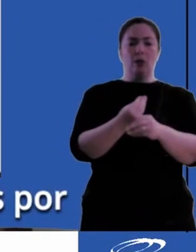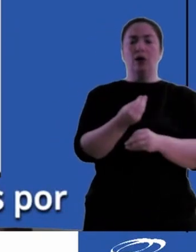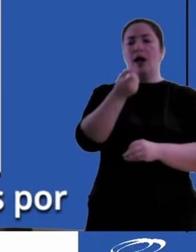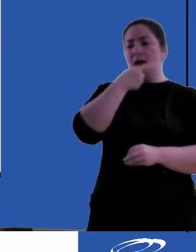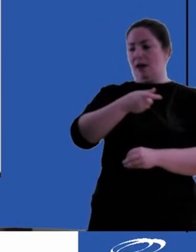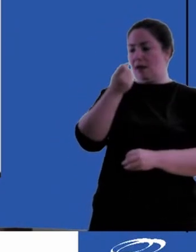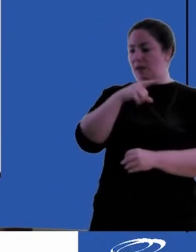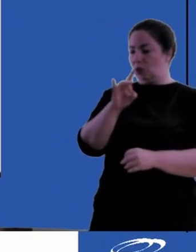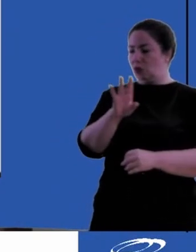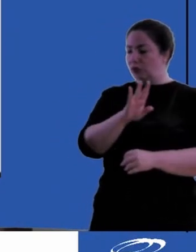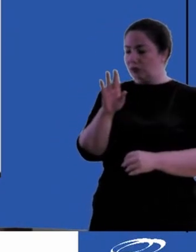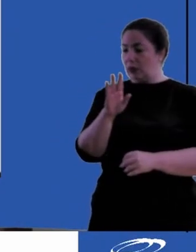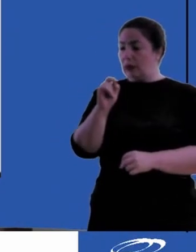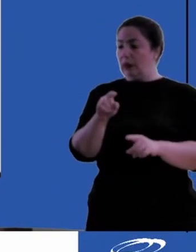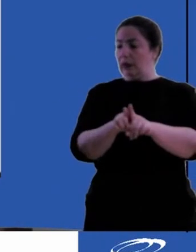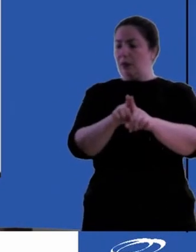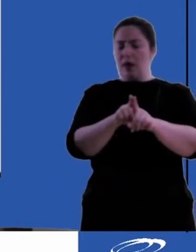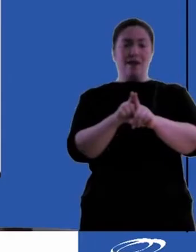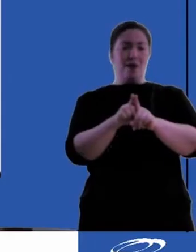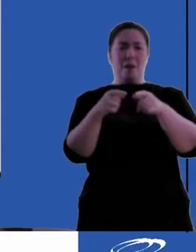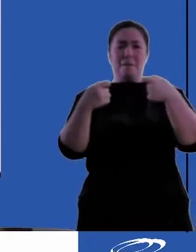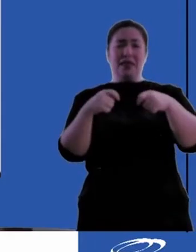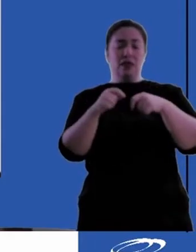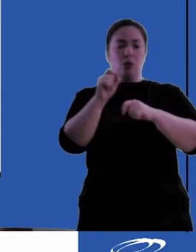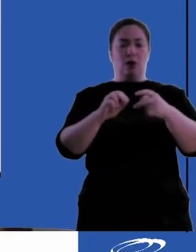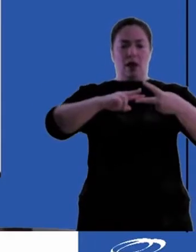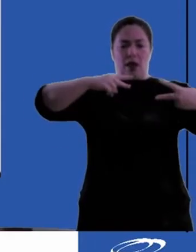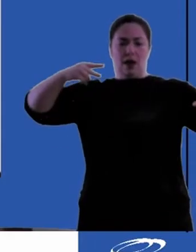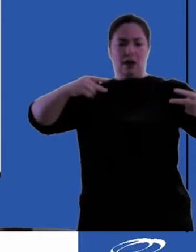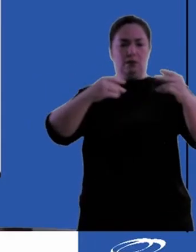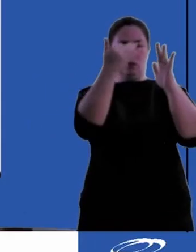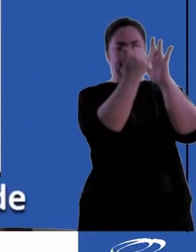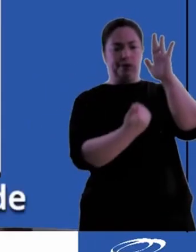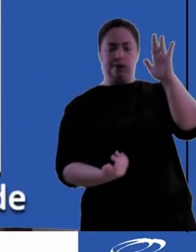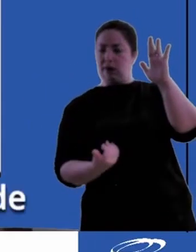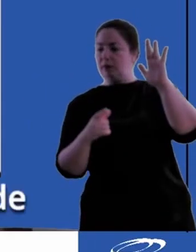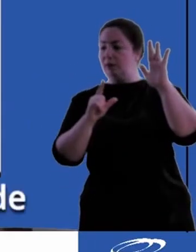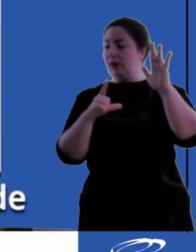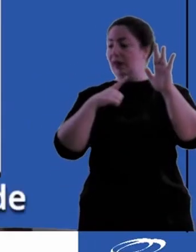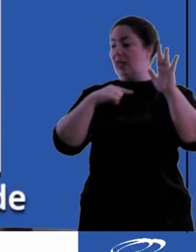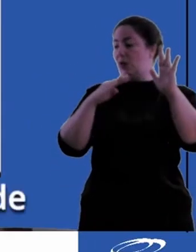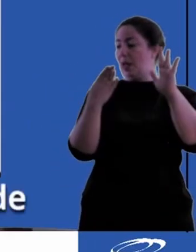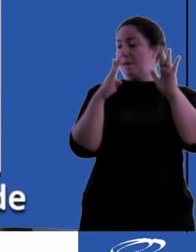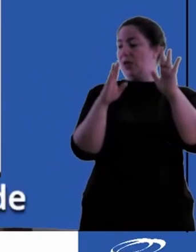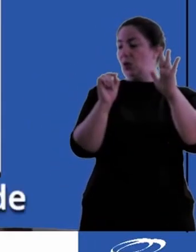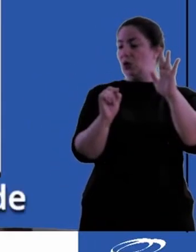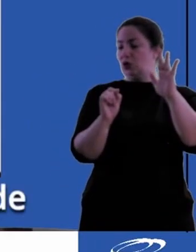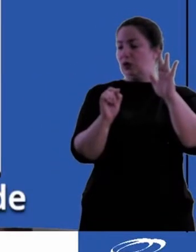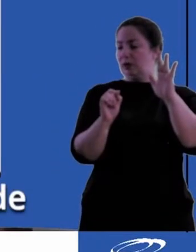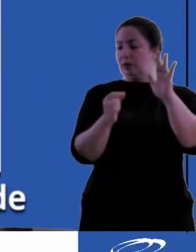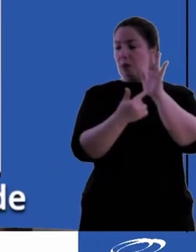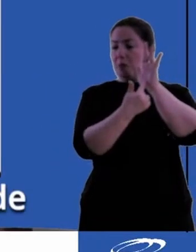by shotgun metagenomic sequencing in the culture negative periprosthetic joint infections. And those, by and large, look like classic causes